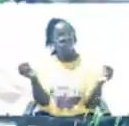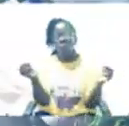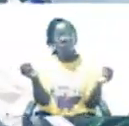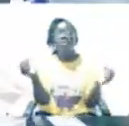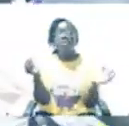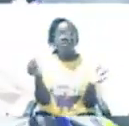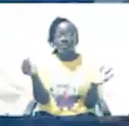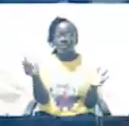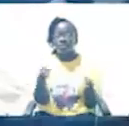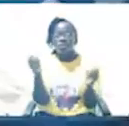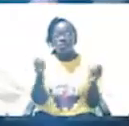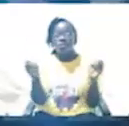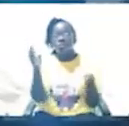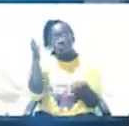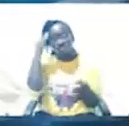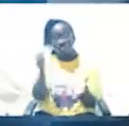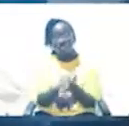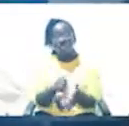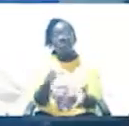The body is buried.